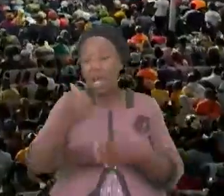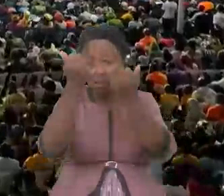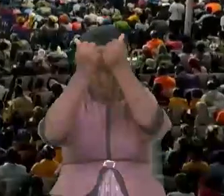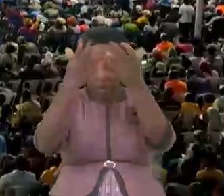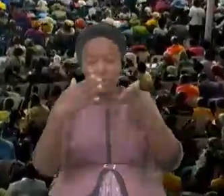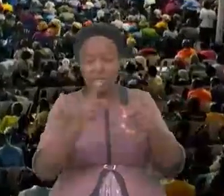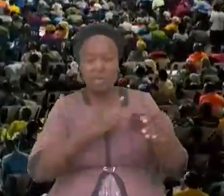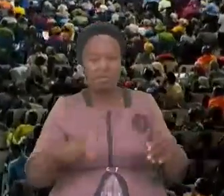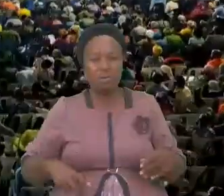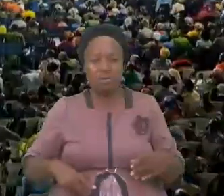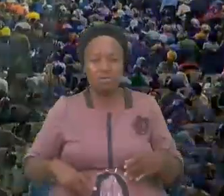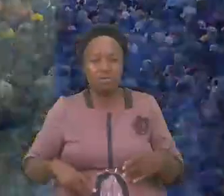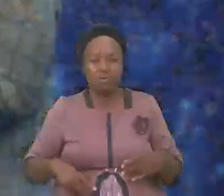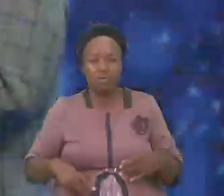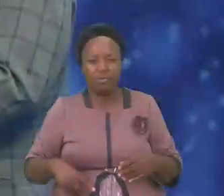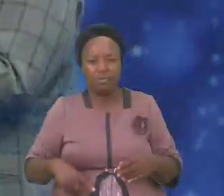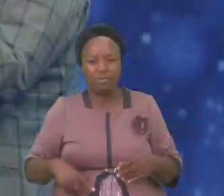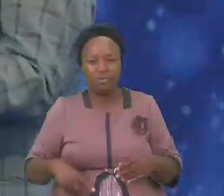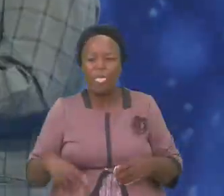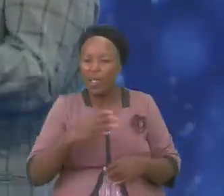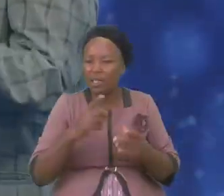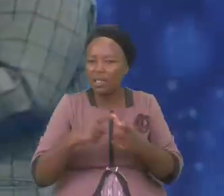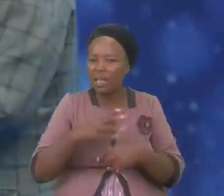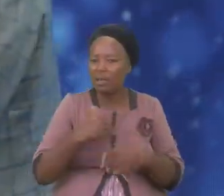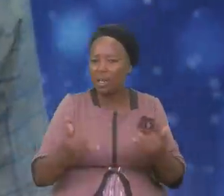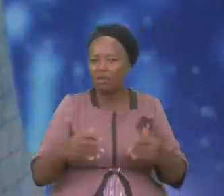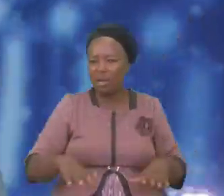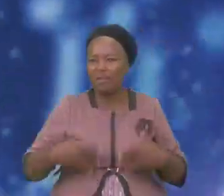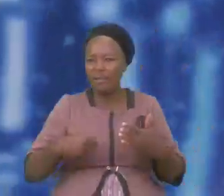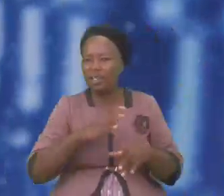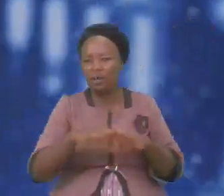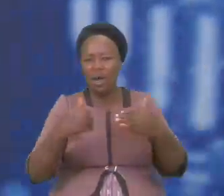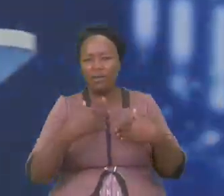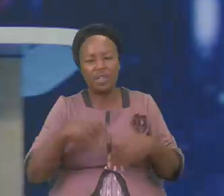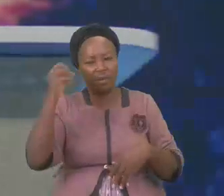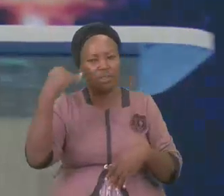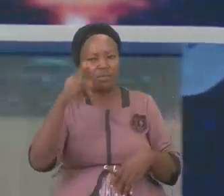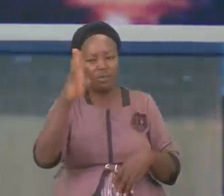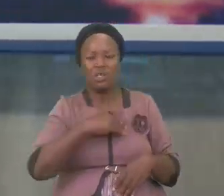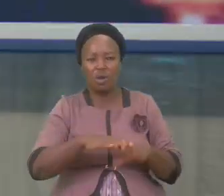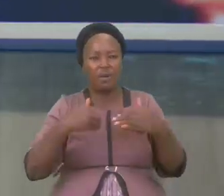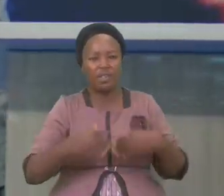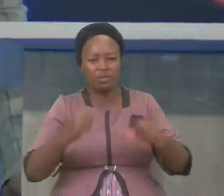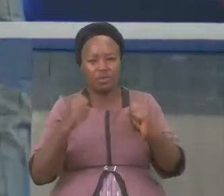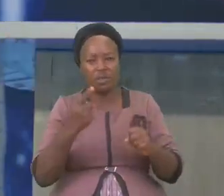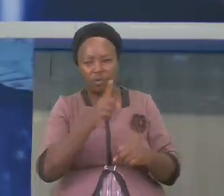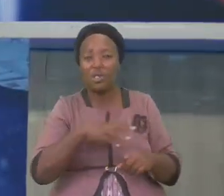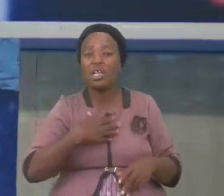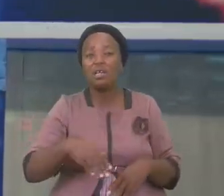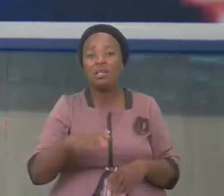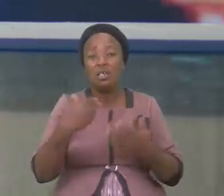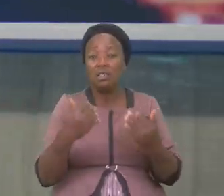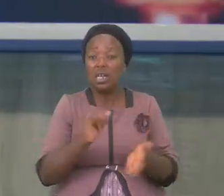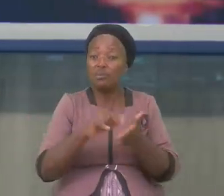the grace of God. They didn't have the strength of God. They didn't have the focus of God. They were not obedient to the Lord. And the Lord